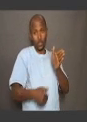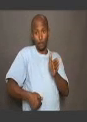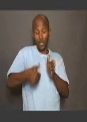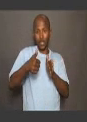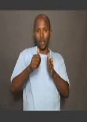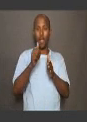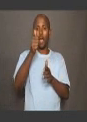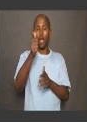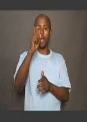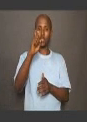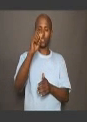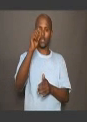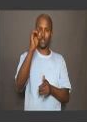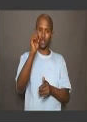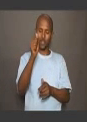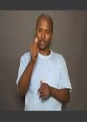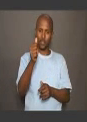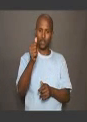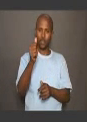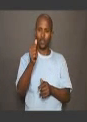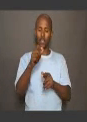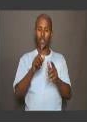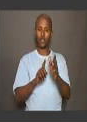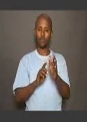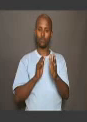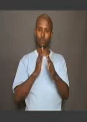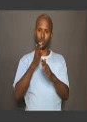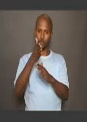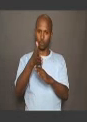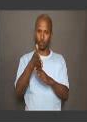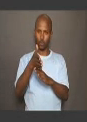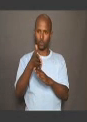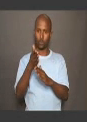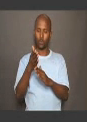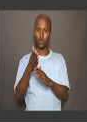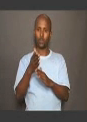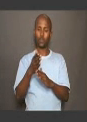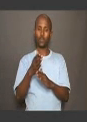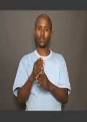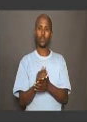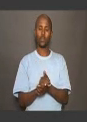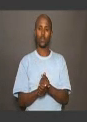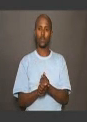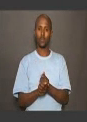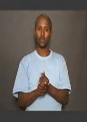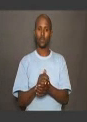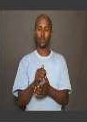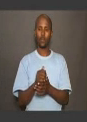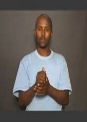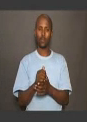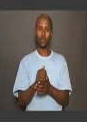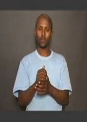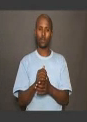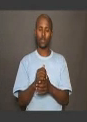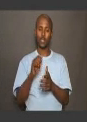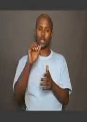axis and runs through one of the foci, is the latus rectum of